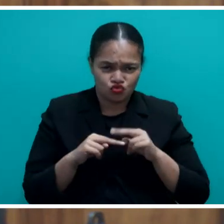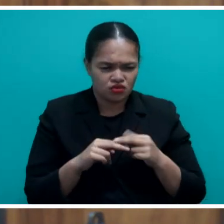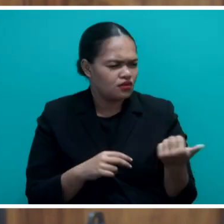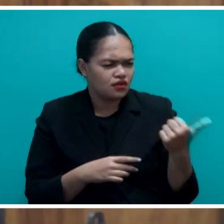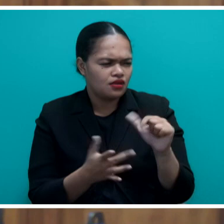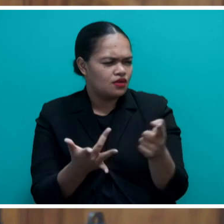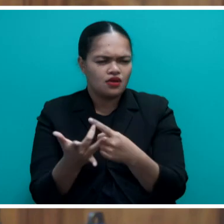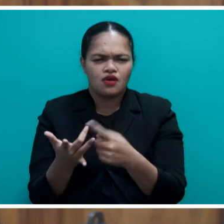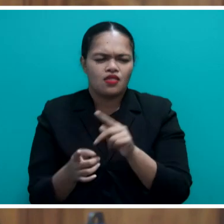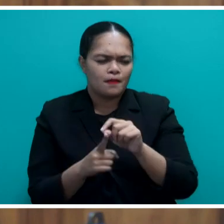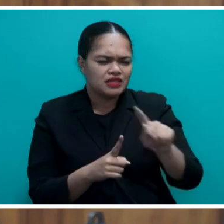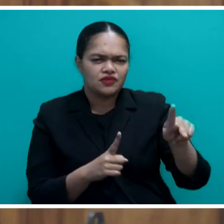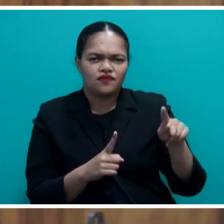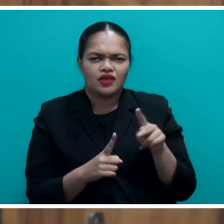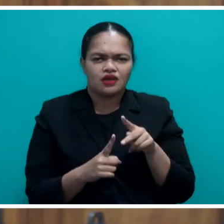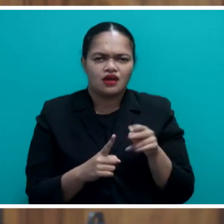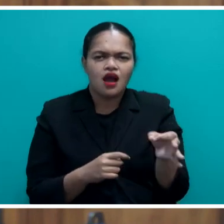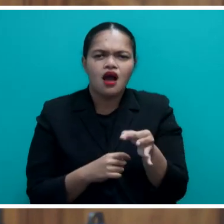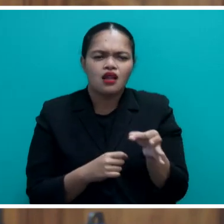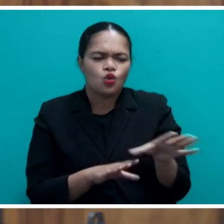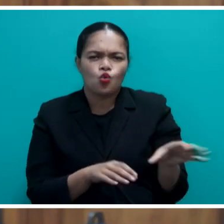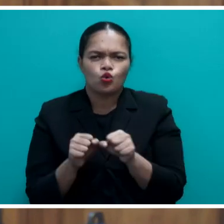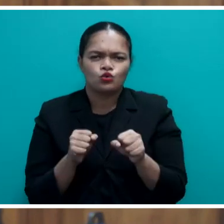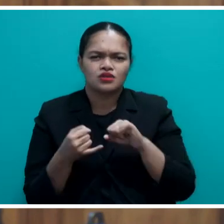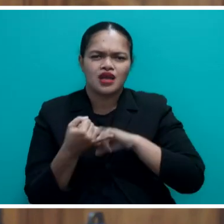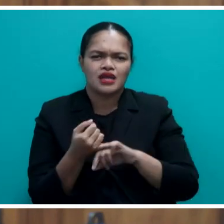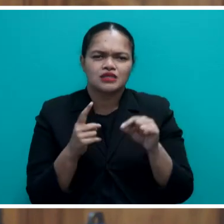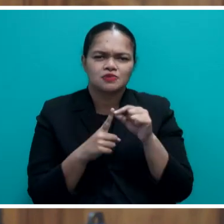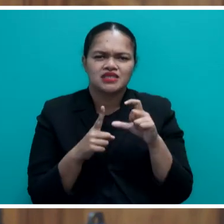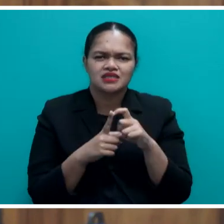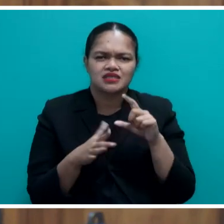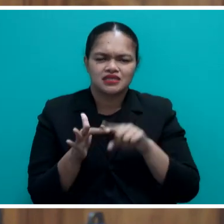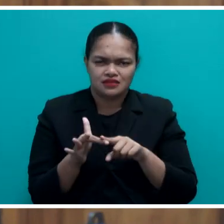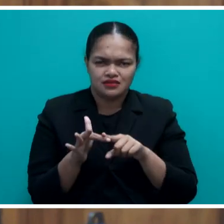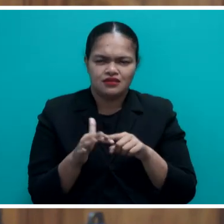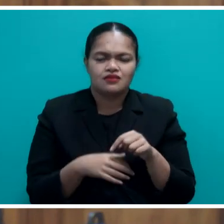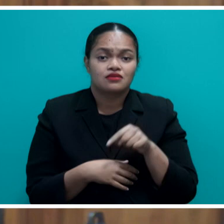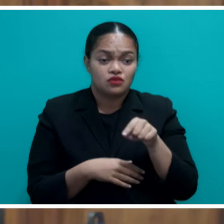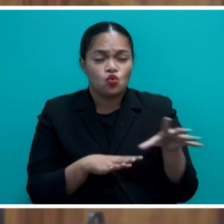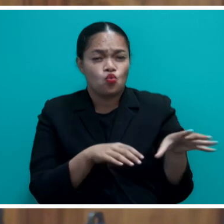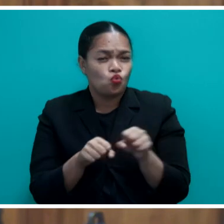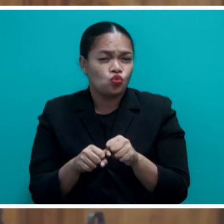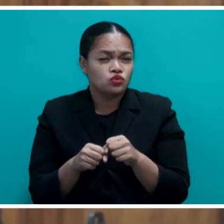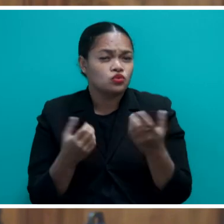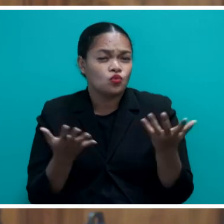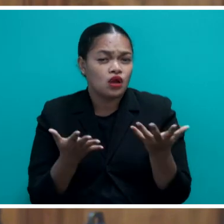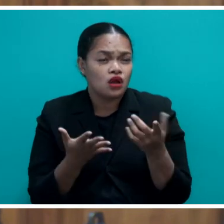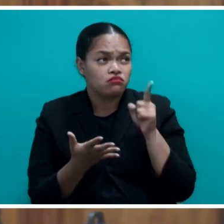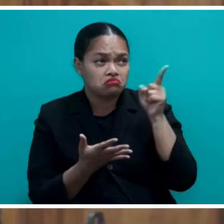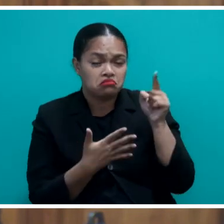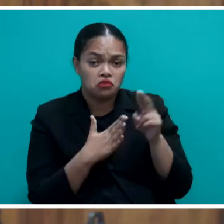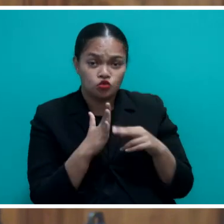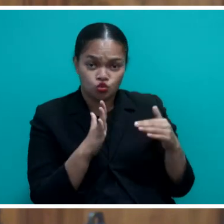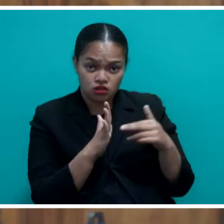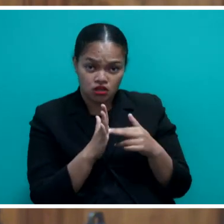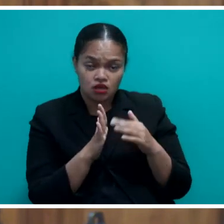other Pacific Island country to host the SPTE. It has been hosted primarily in New Zealand and